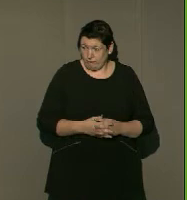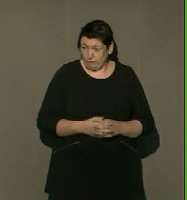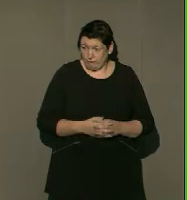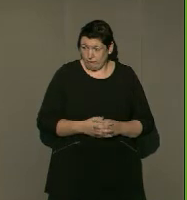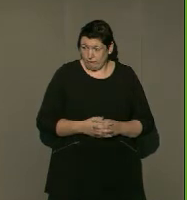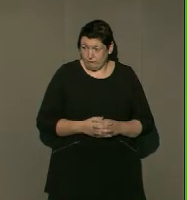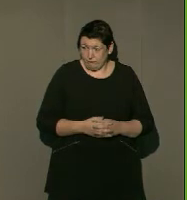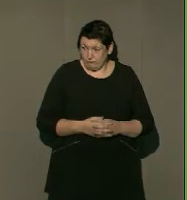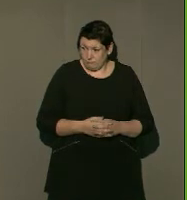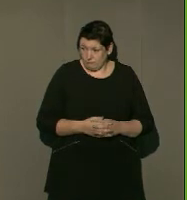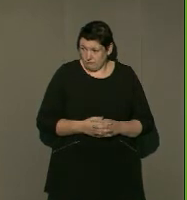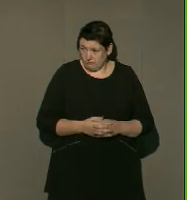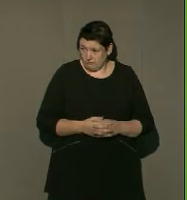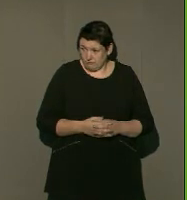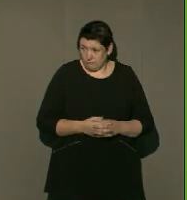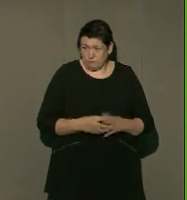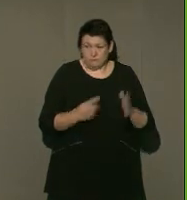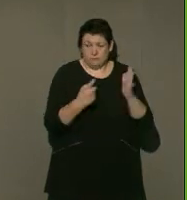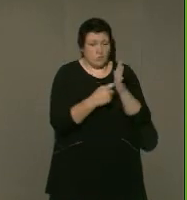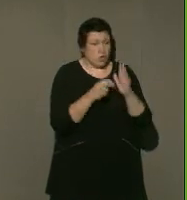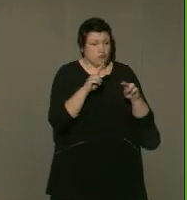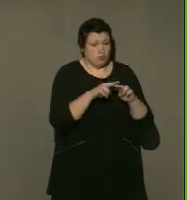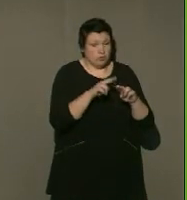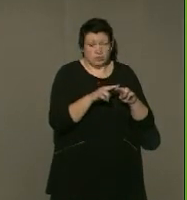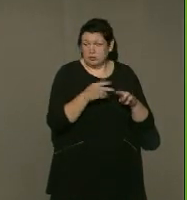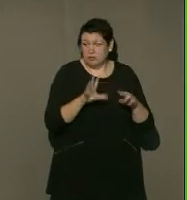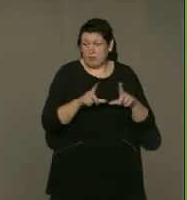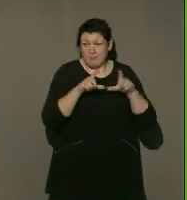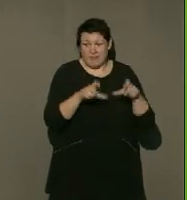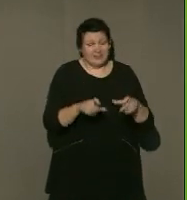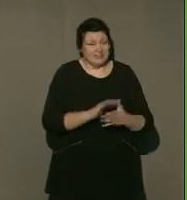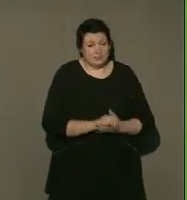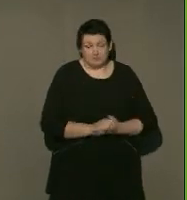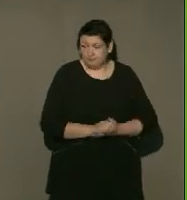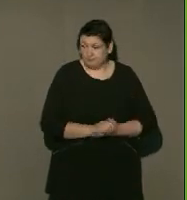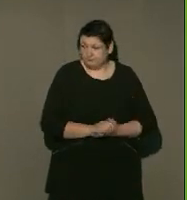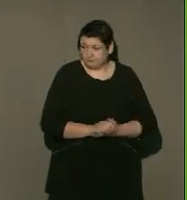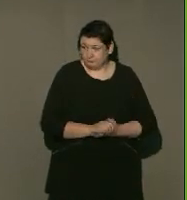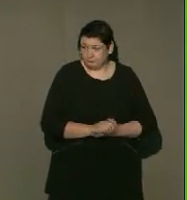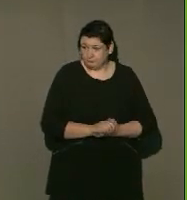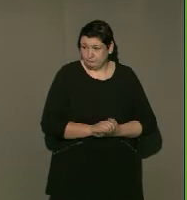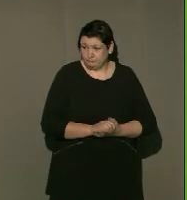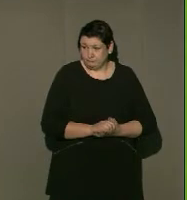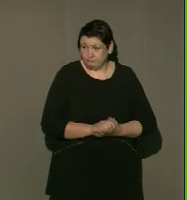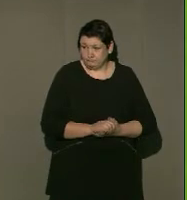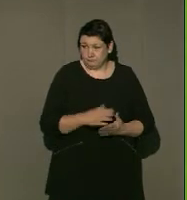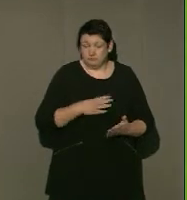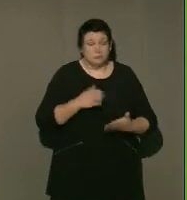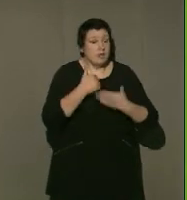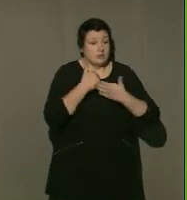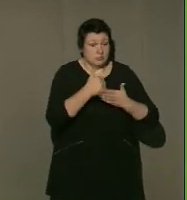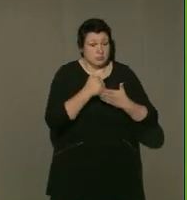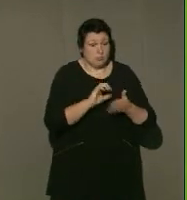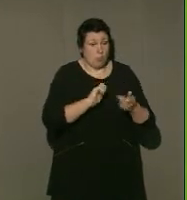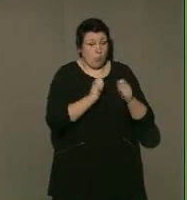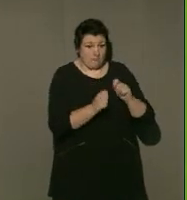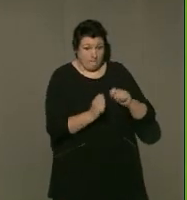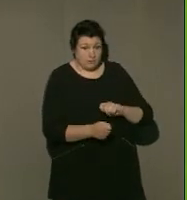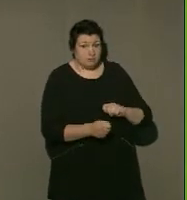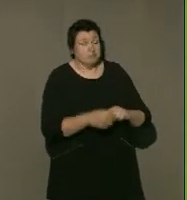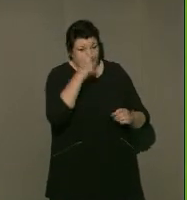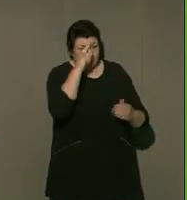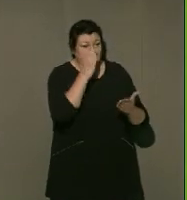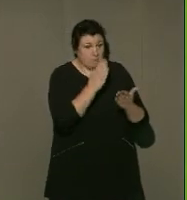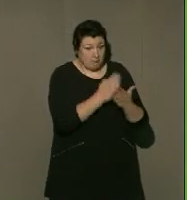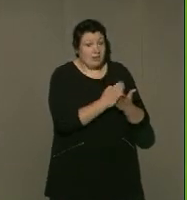It's on. Richard Firth, Central Outer Leeds Green Party. I supported this amendment and I do believe that it